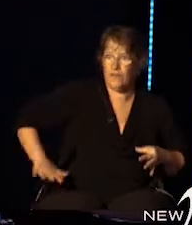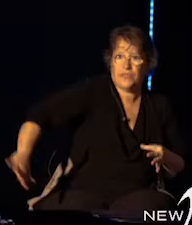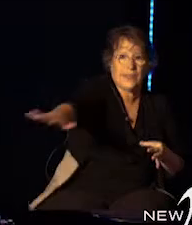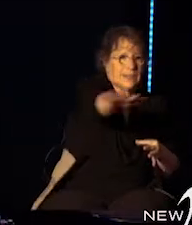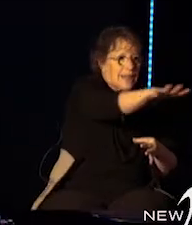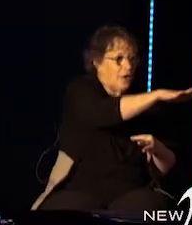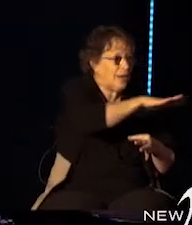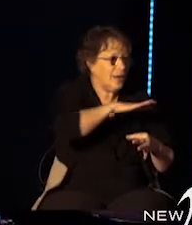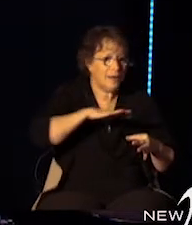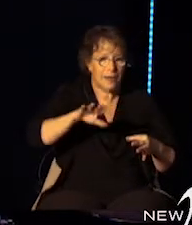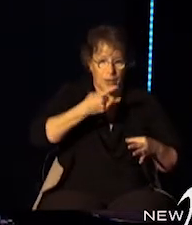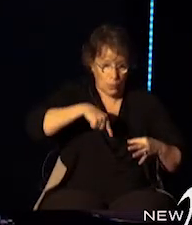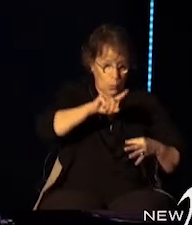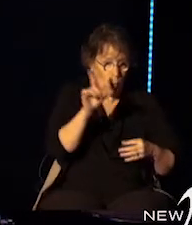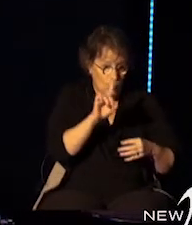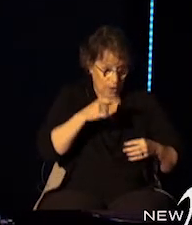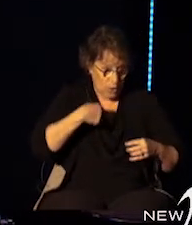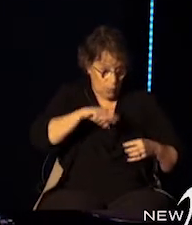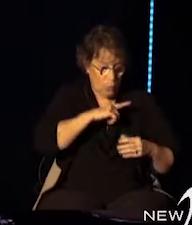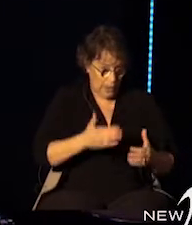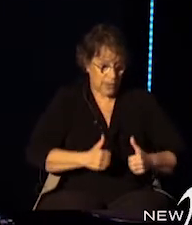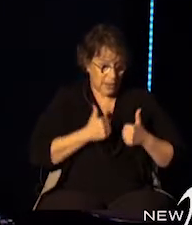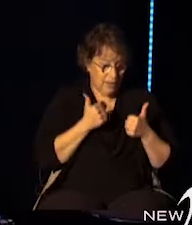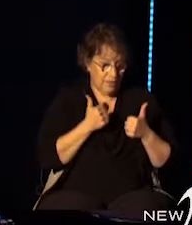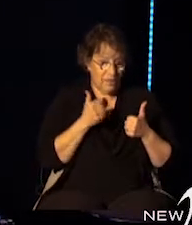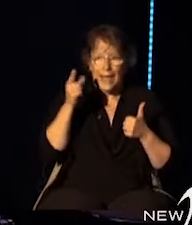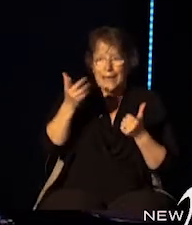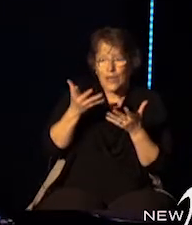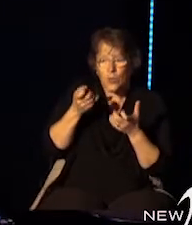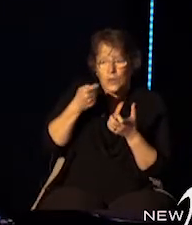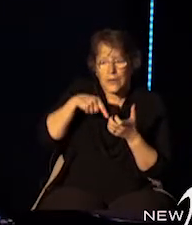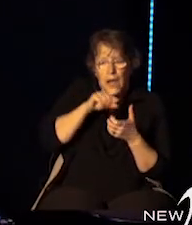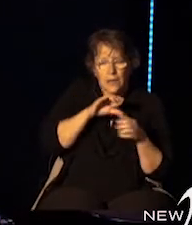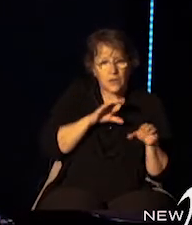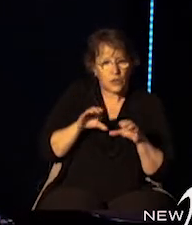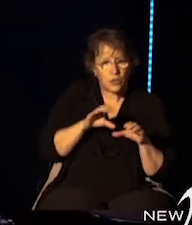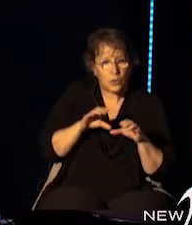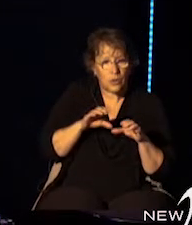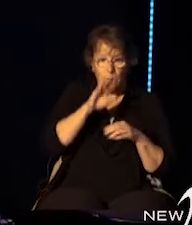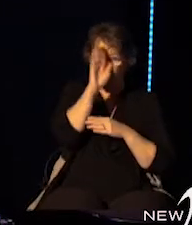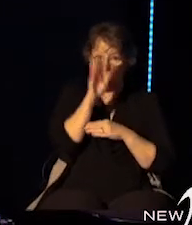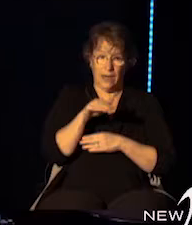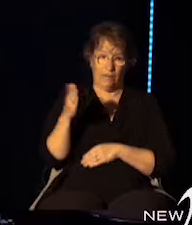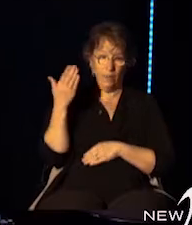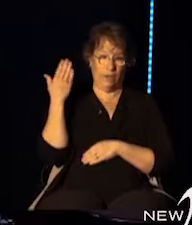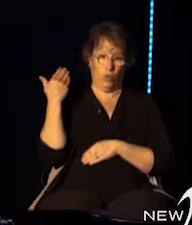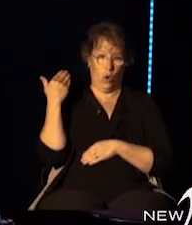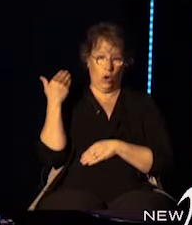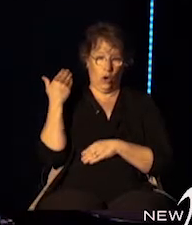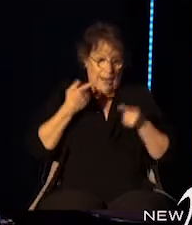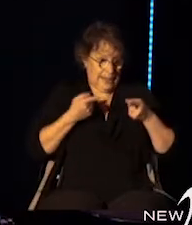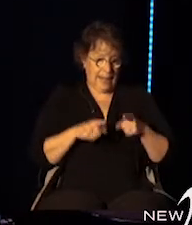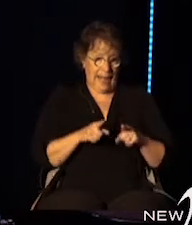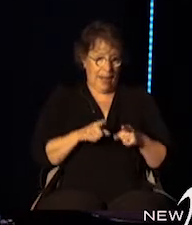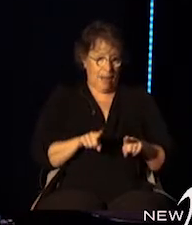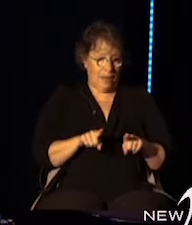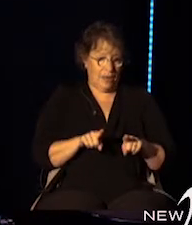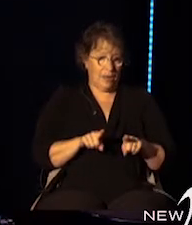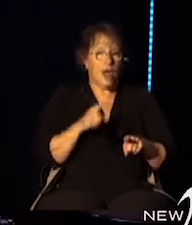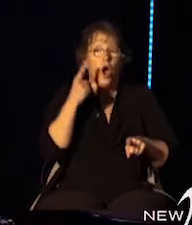to use us to do it. But never in the history of the church has that happened without God's